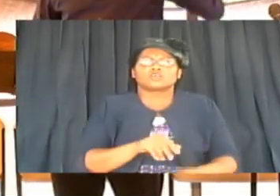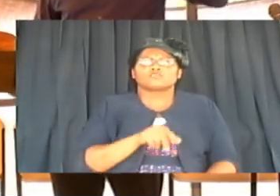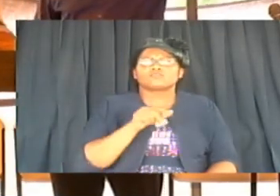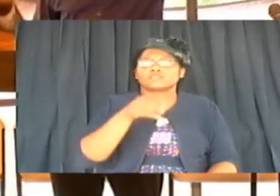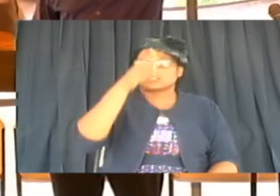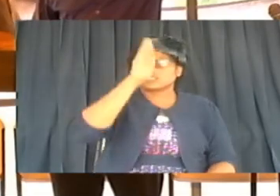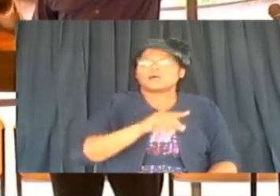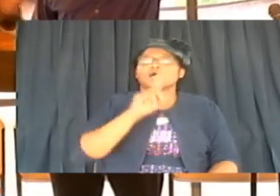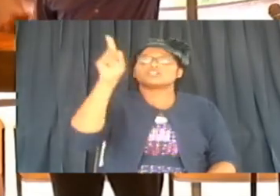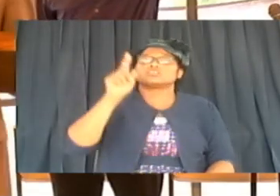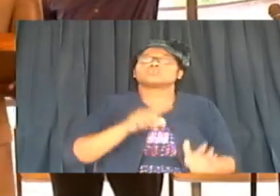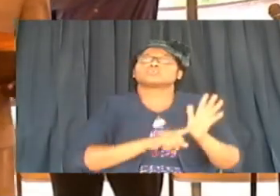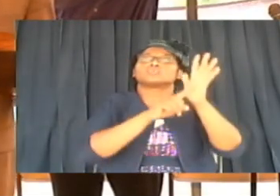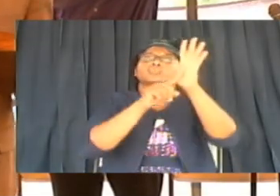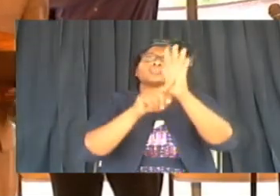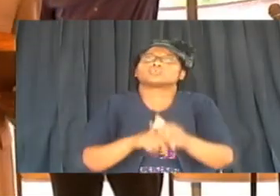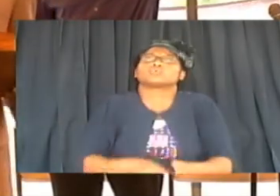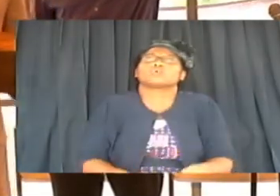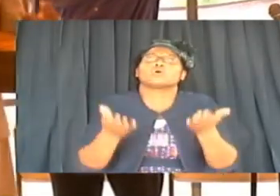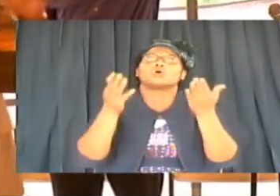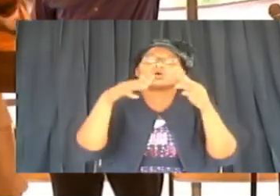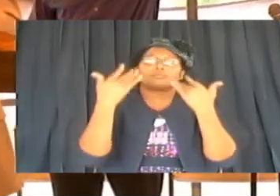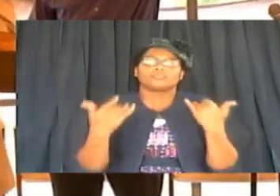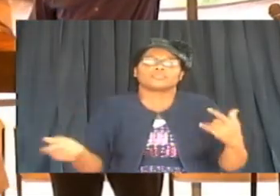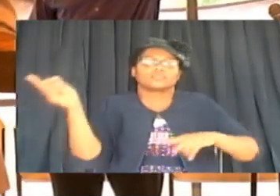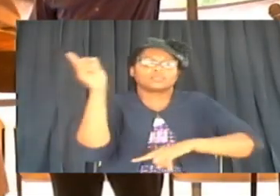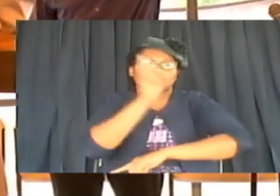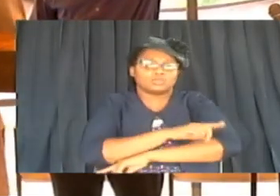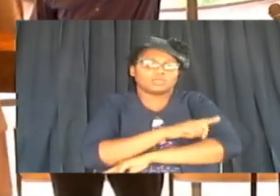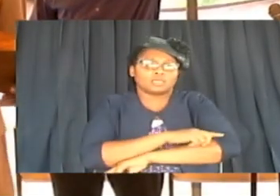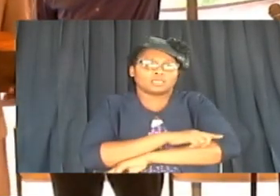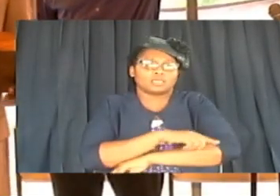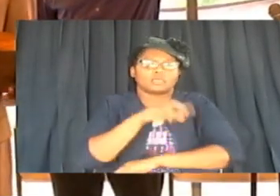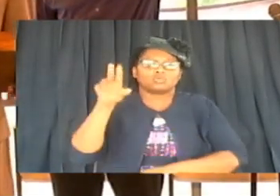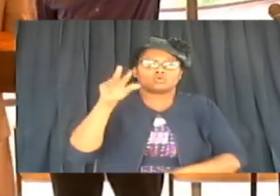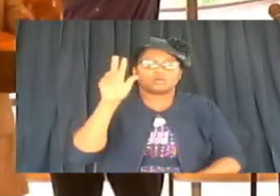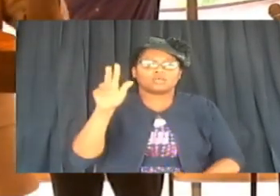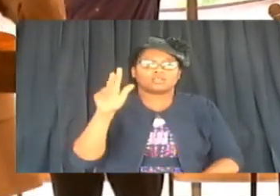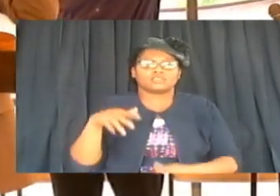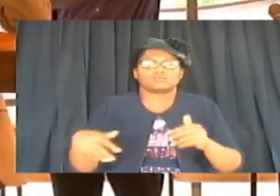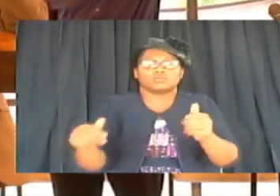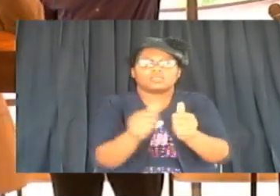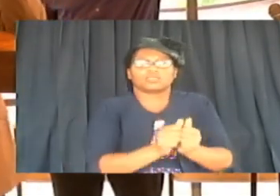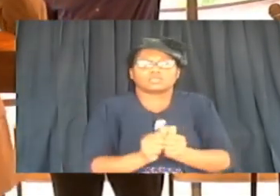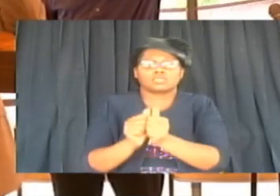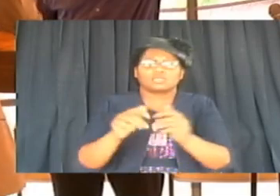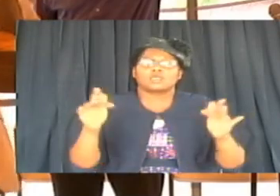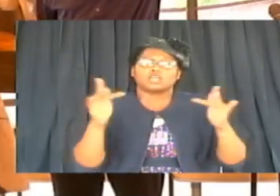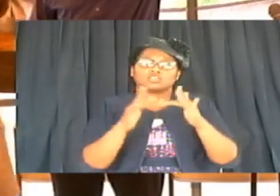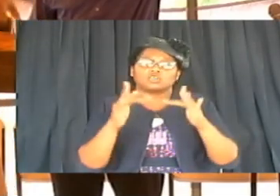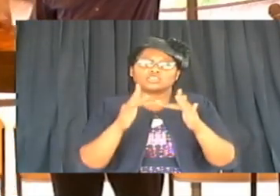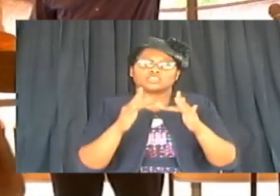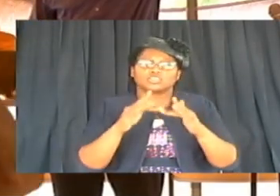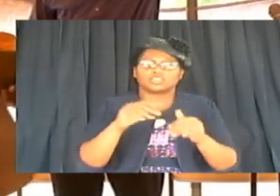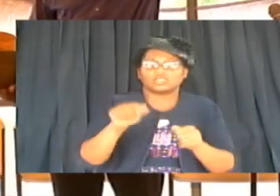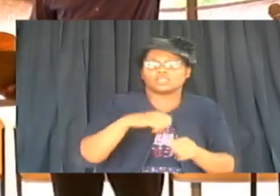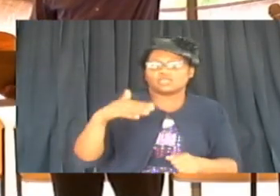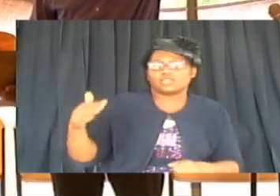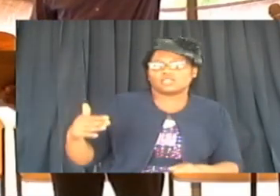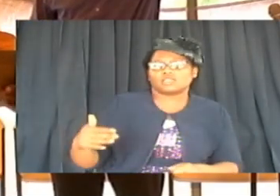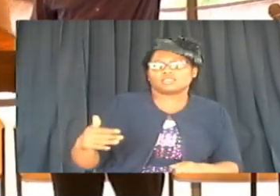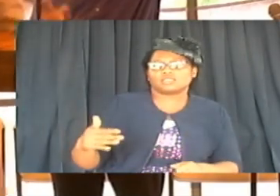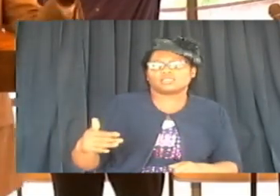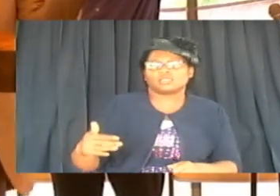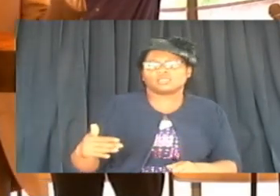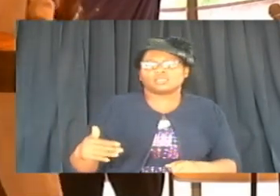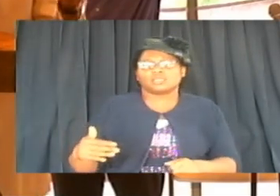words, you confirmed your word. Where two or three are gathered together, touching anything concerning you, you're in the midst. God, we thank you,